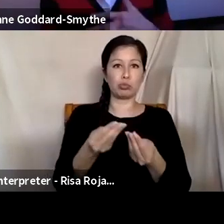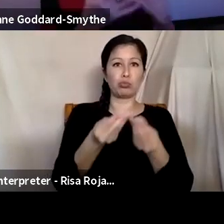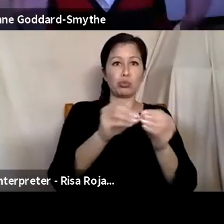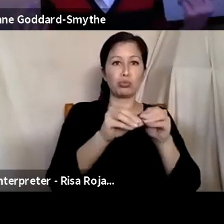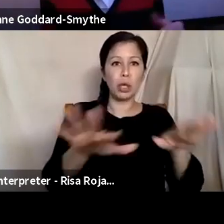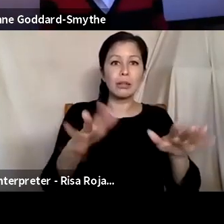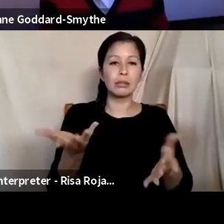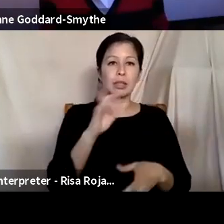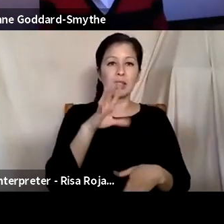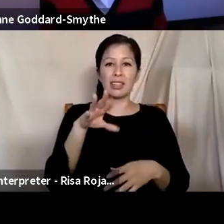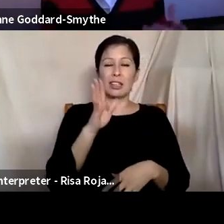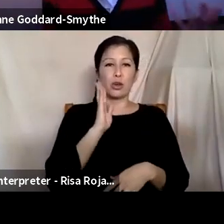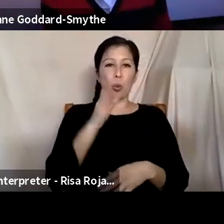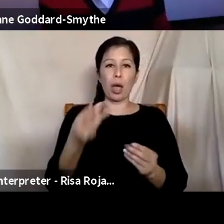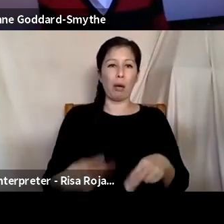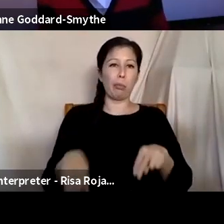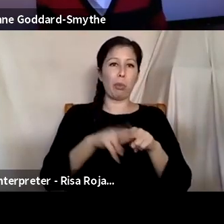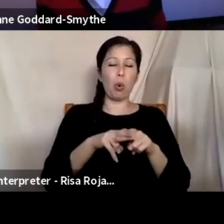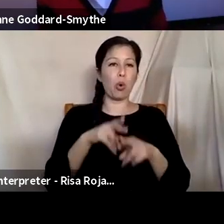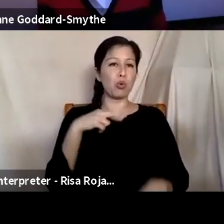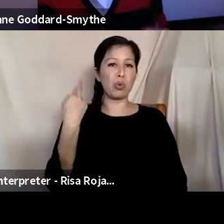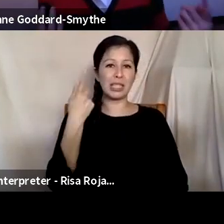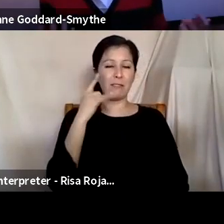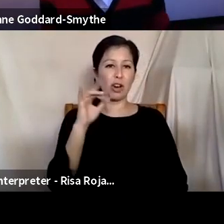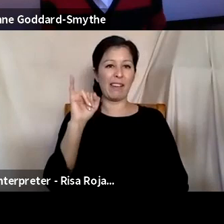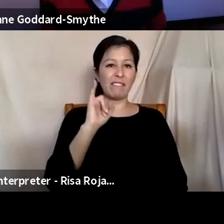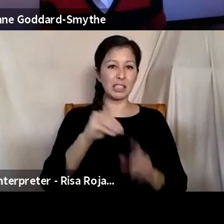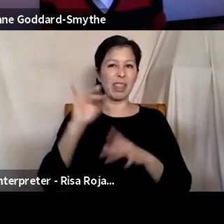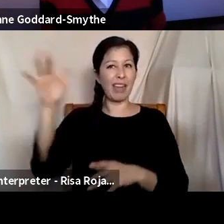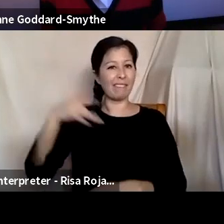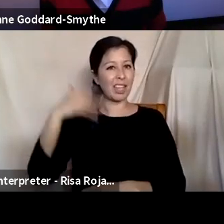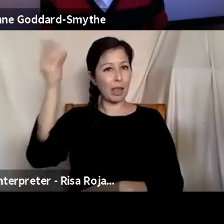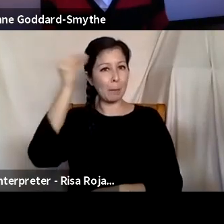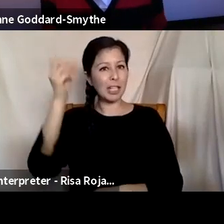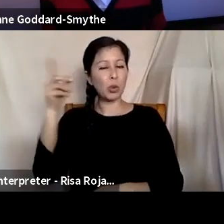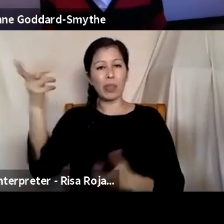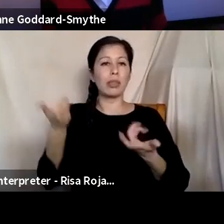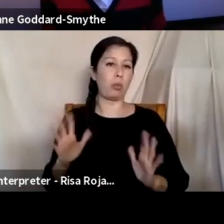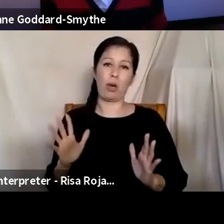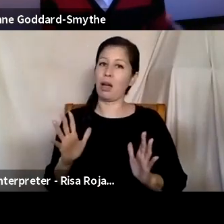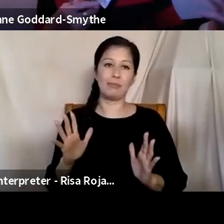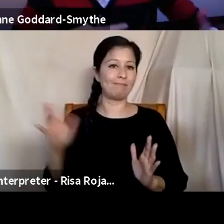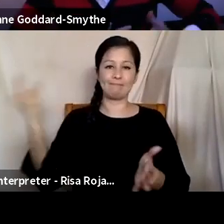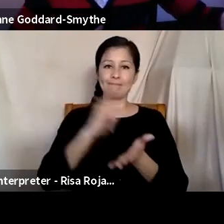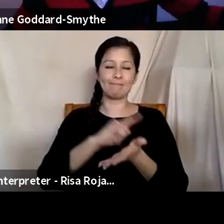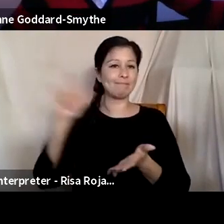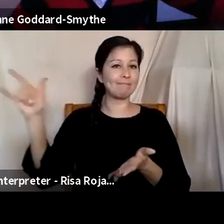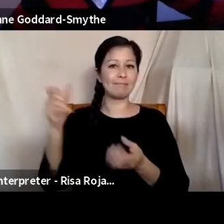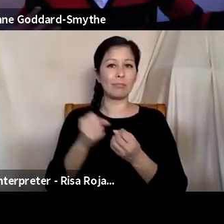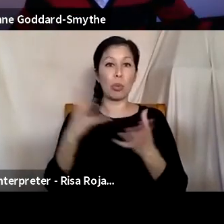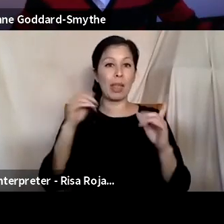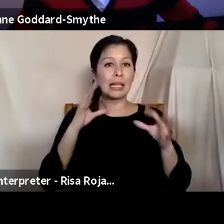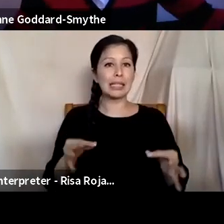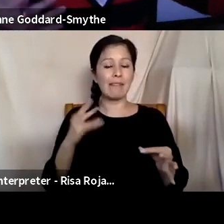It really opens up the world to being infected, is how they feel. So they really don't want anybody flying in without